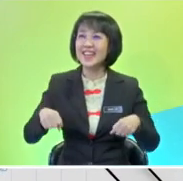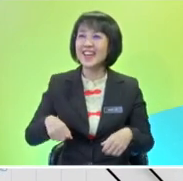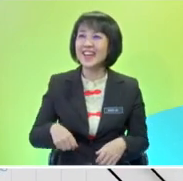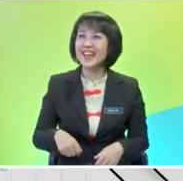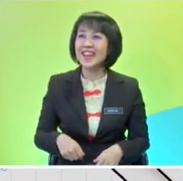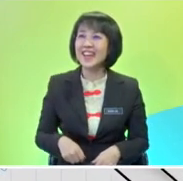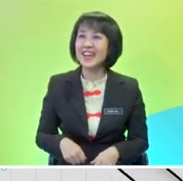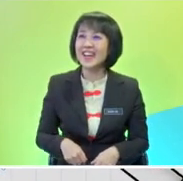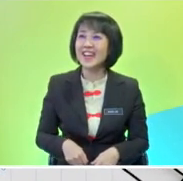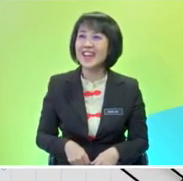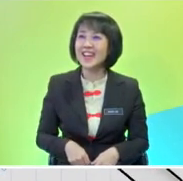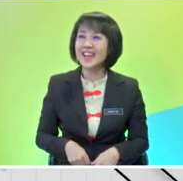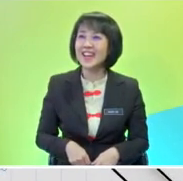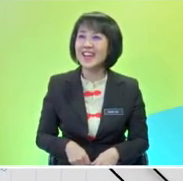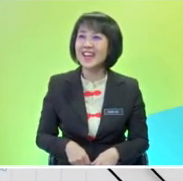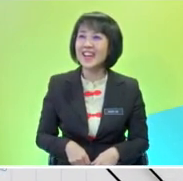Okay.